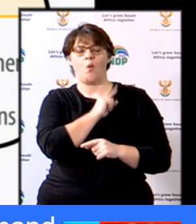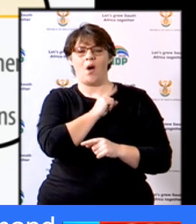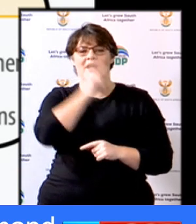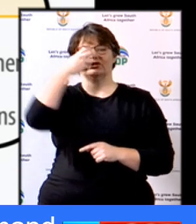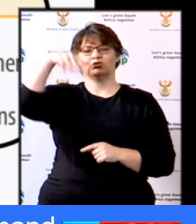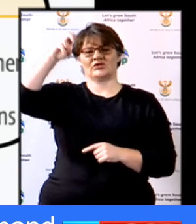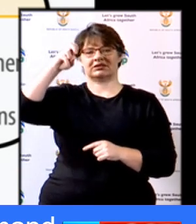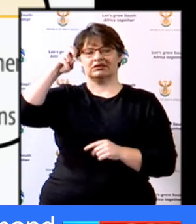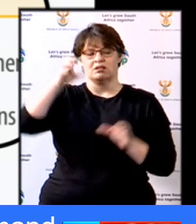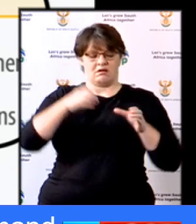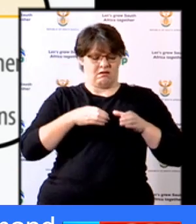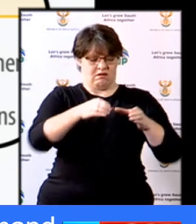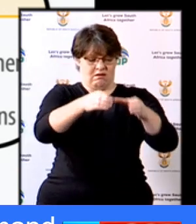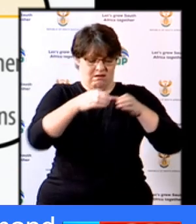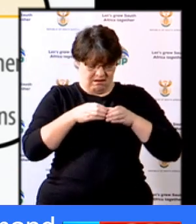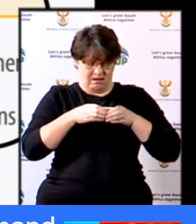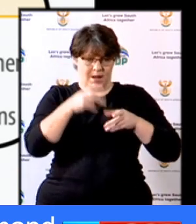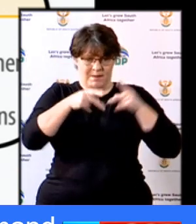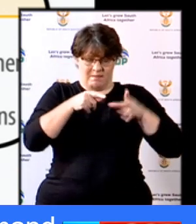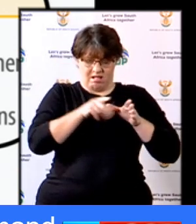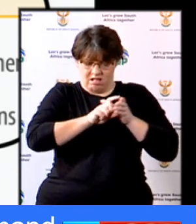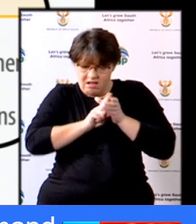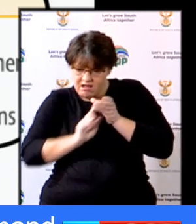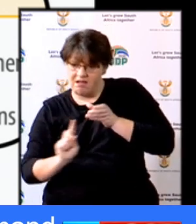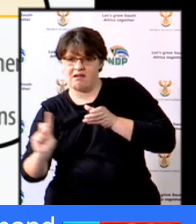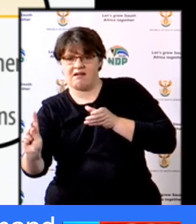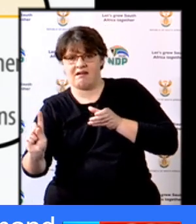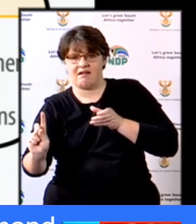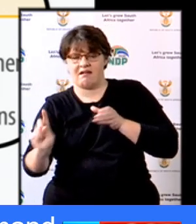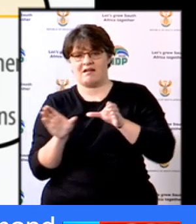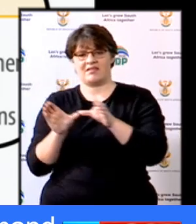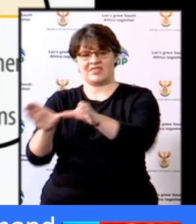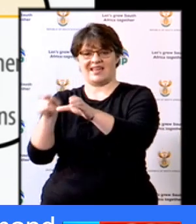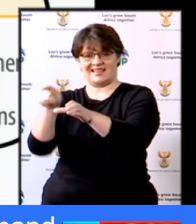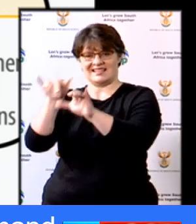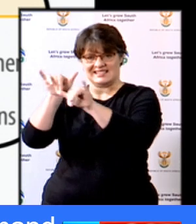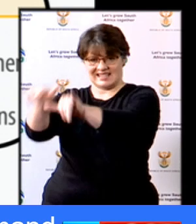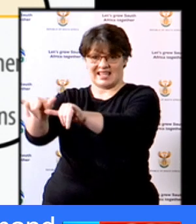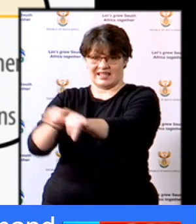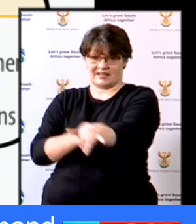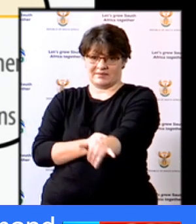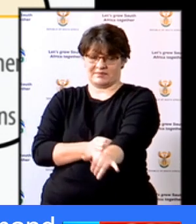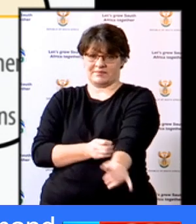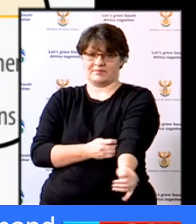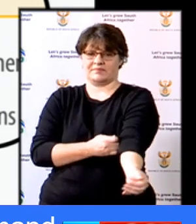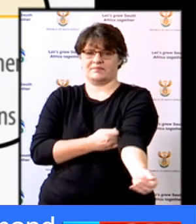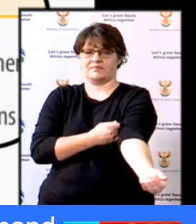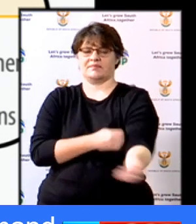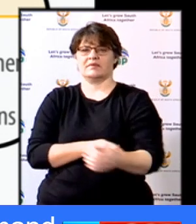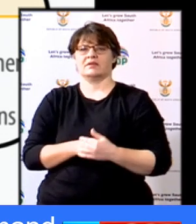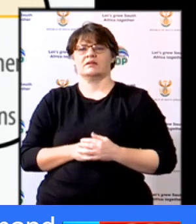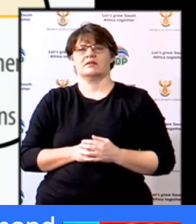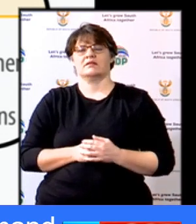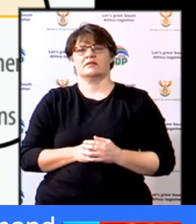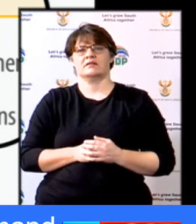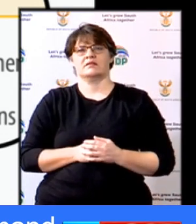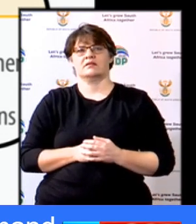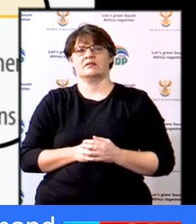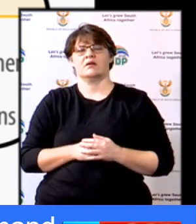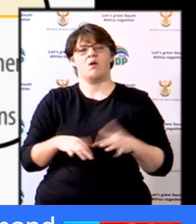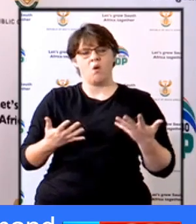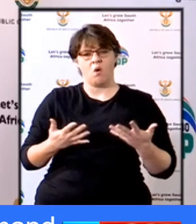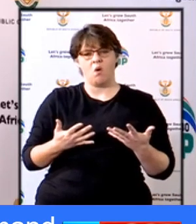tourists who may have been locked down and are still in those places, or